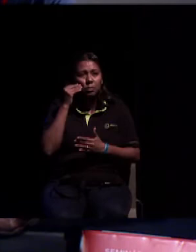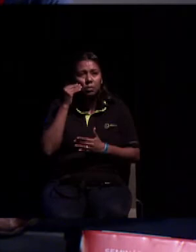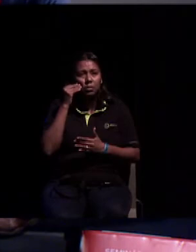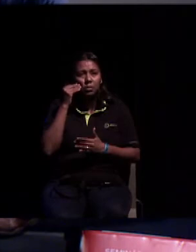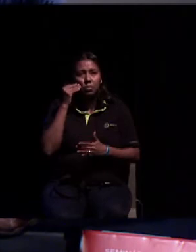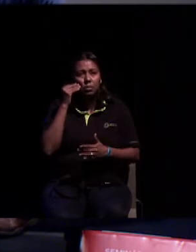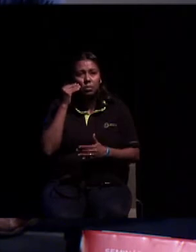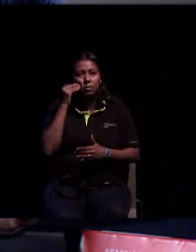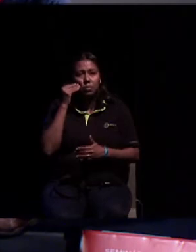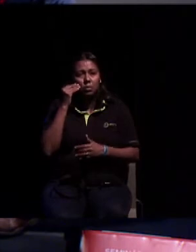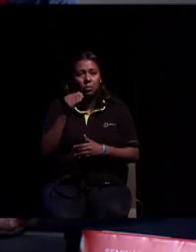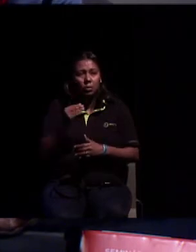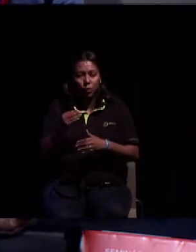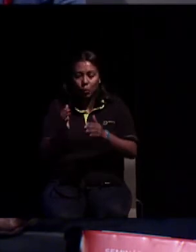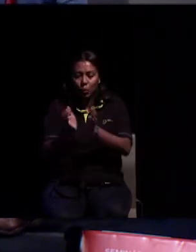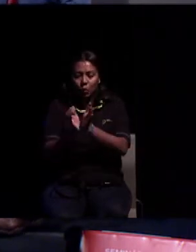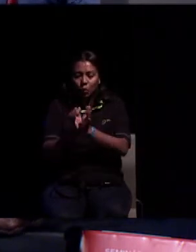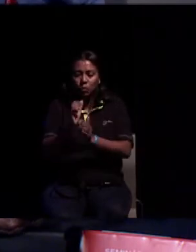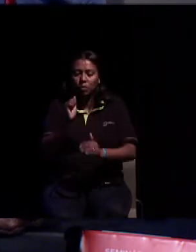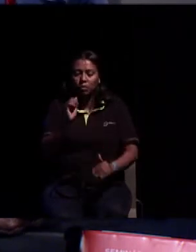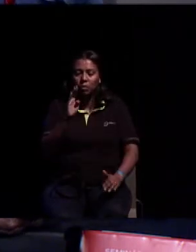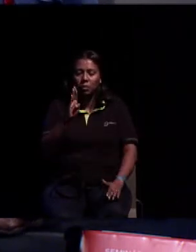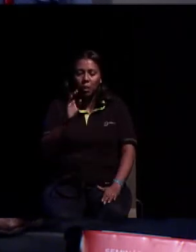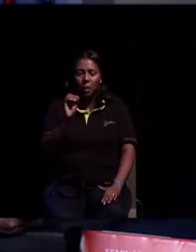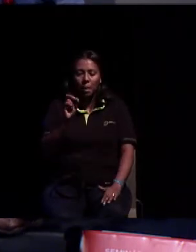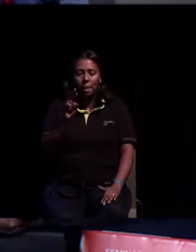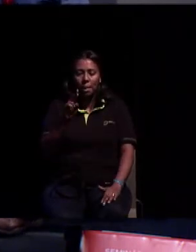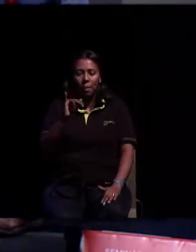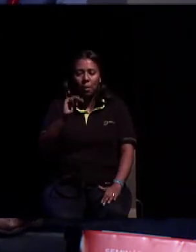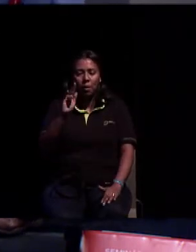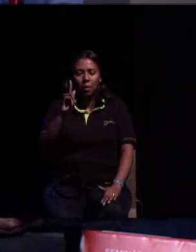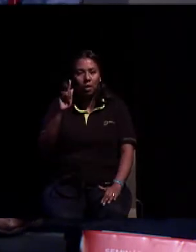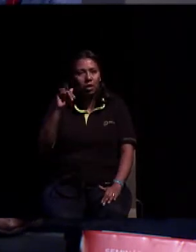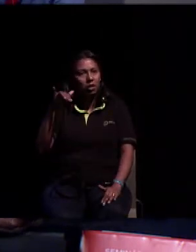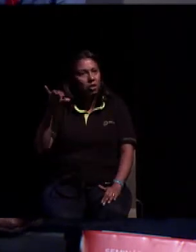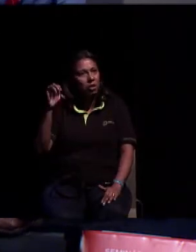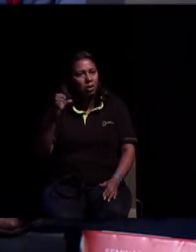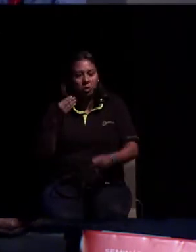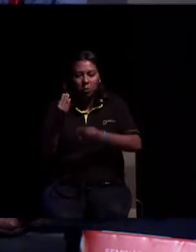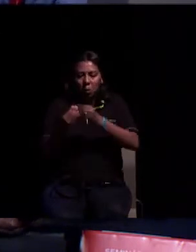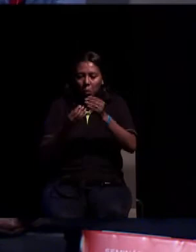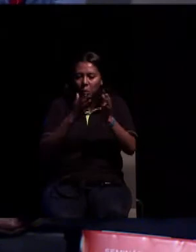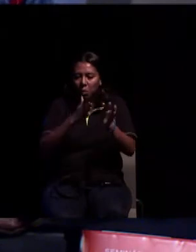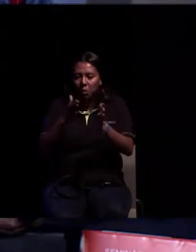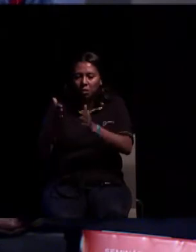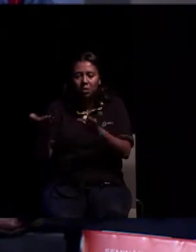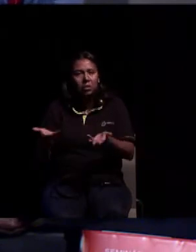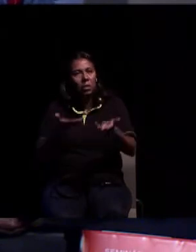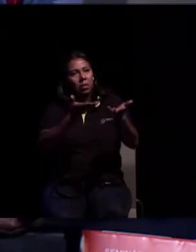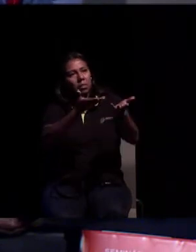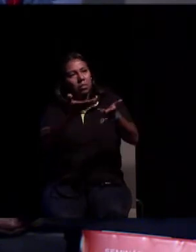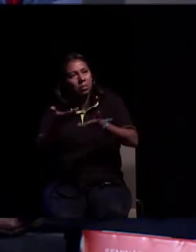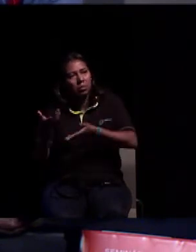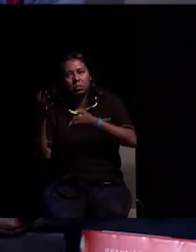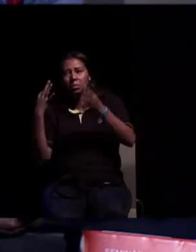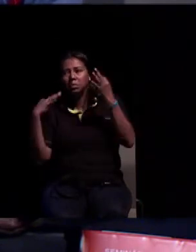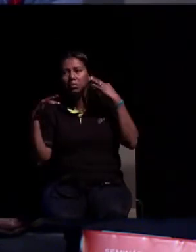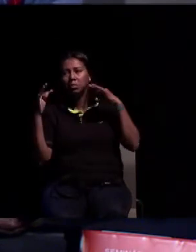comunidades aborígenes australianas. Como se organizam para receber os turistas? Que papel tem o